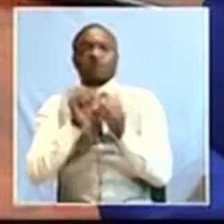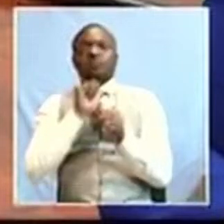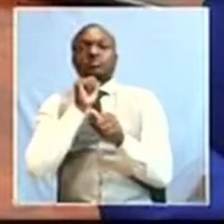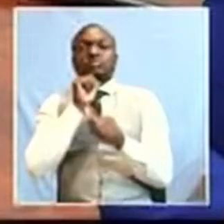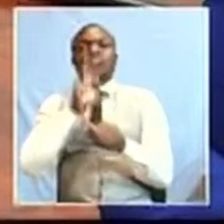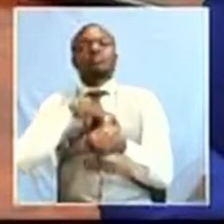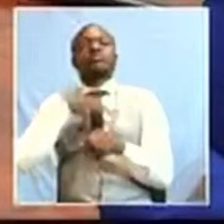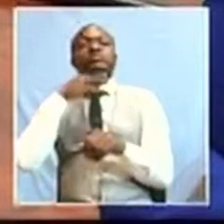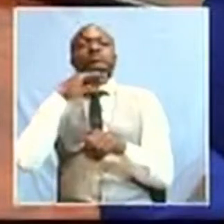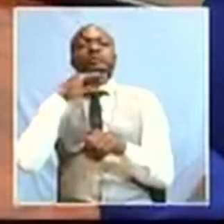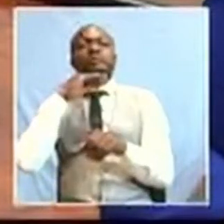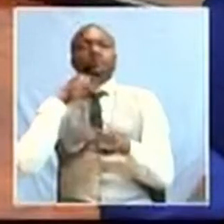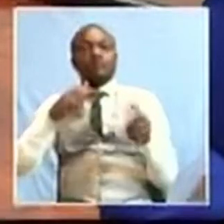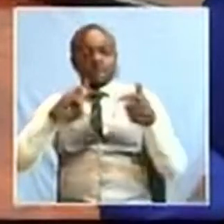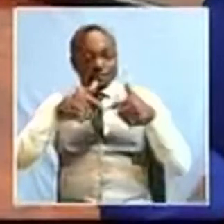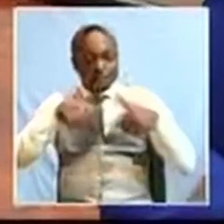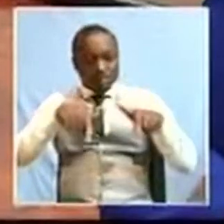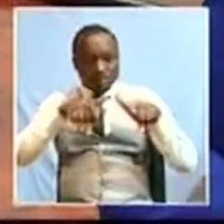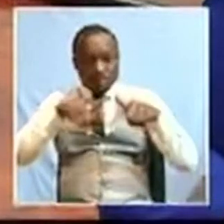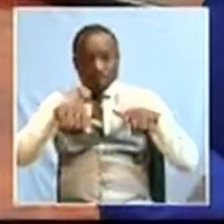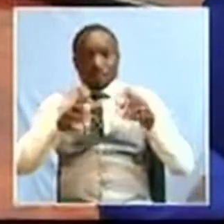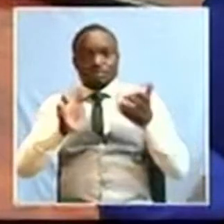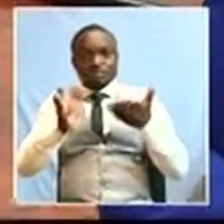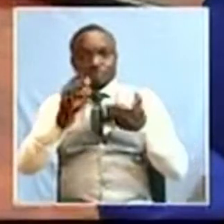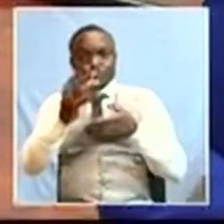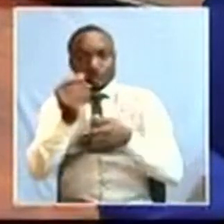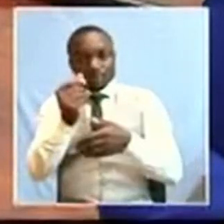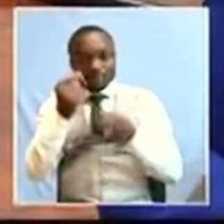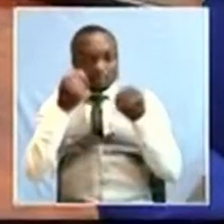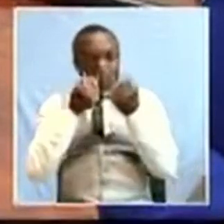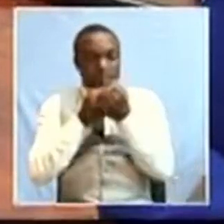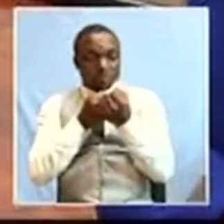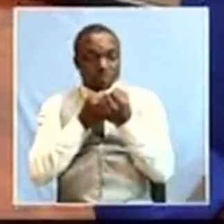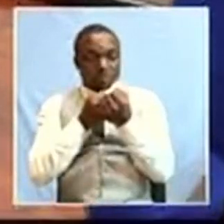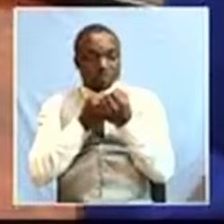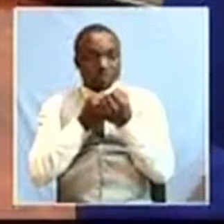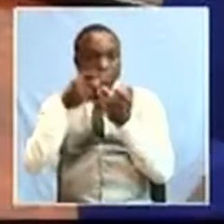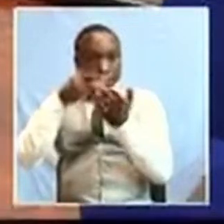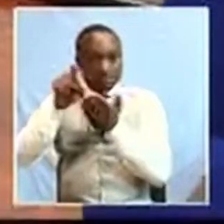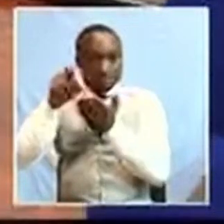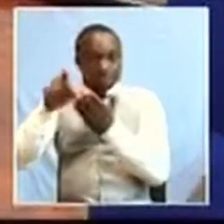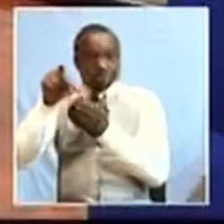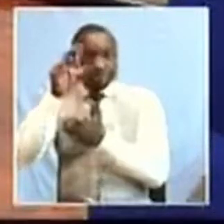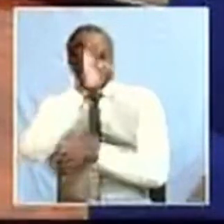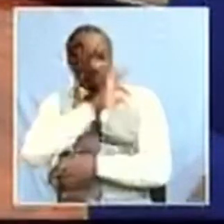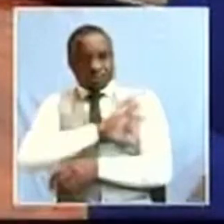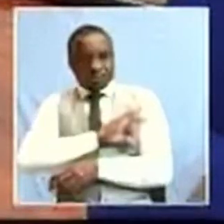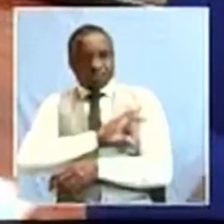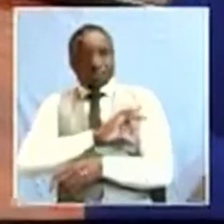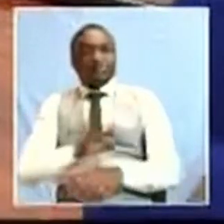inadequate locally generated funds to finance payments of salaries.